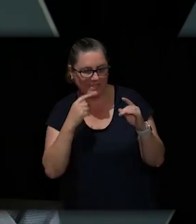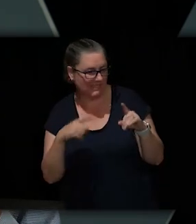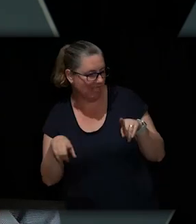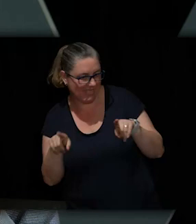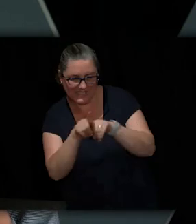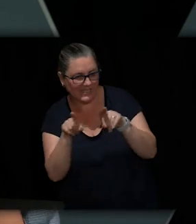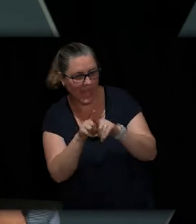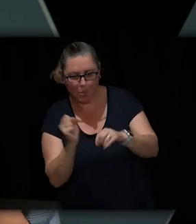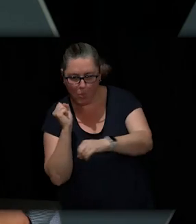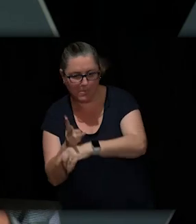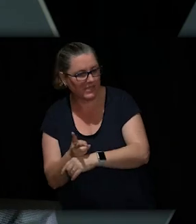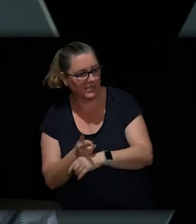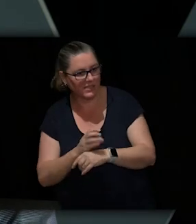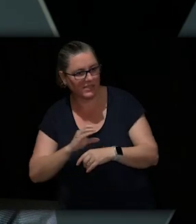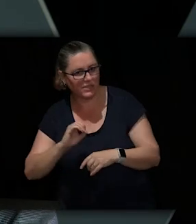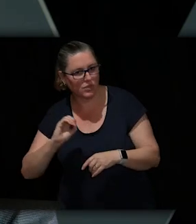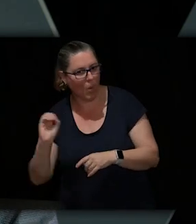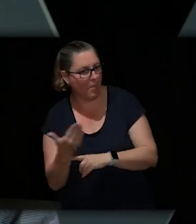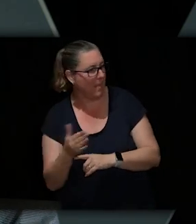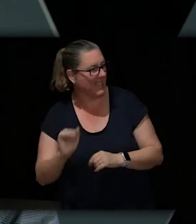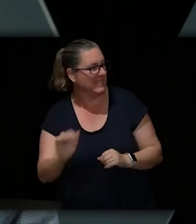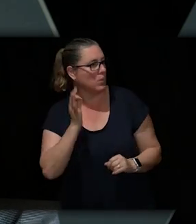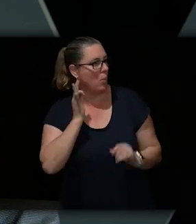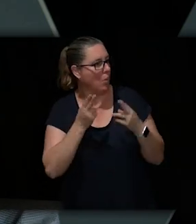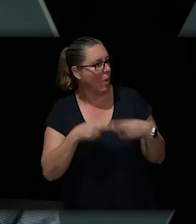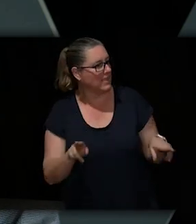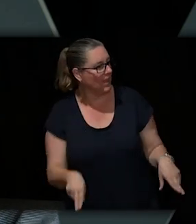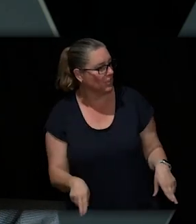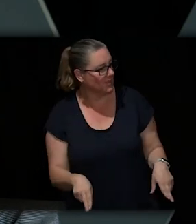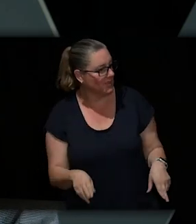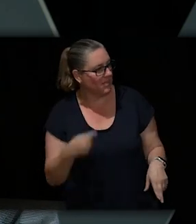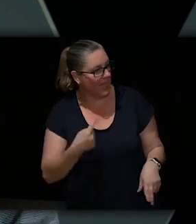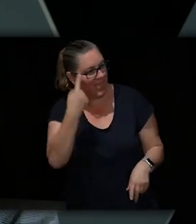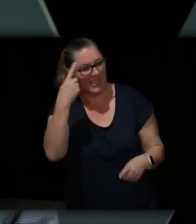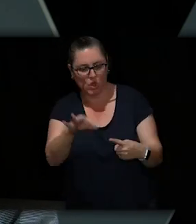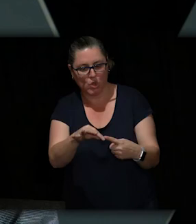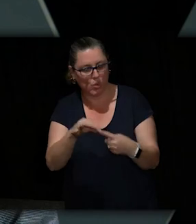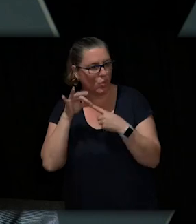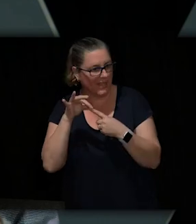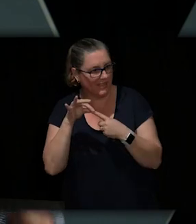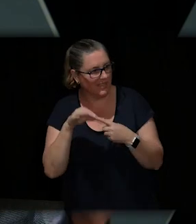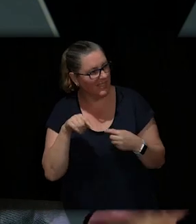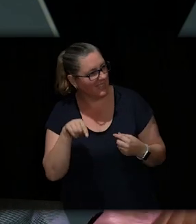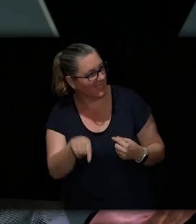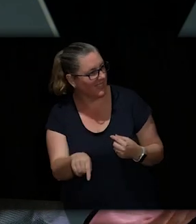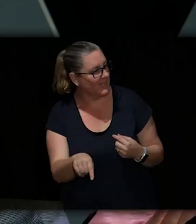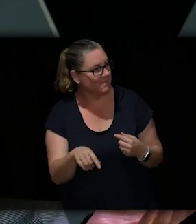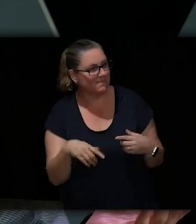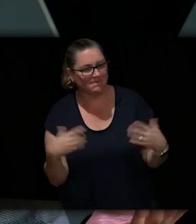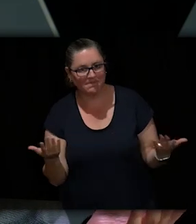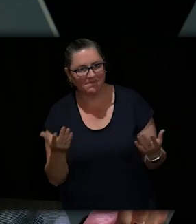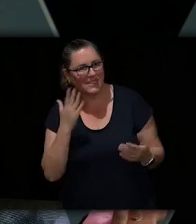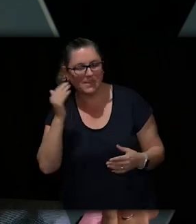one I ever experienced, obviously, but I think it was unique. And even if a career politician got